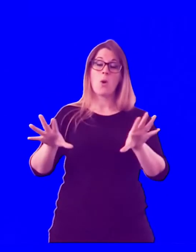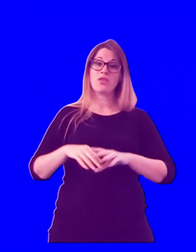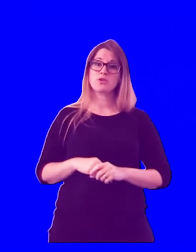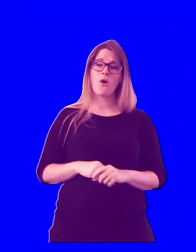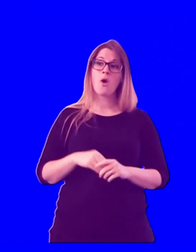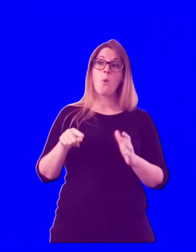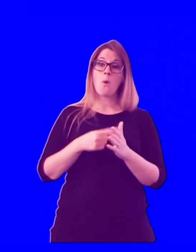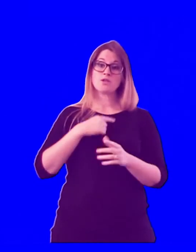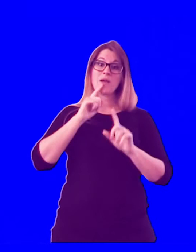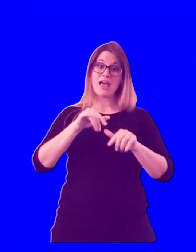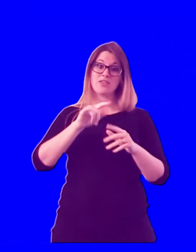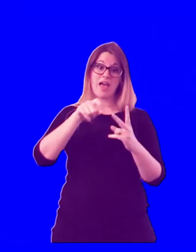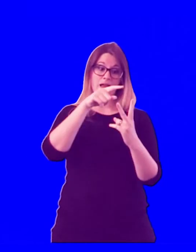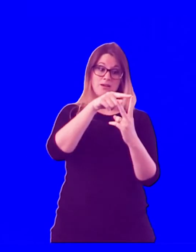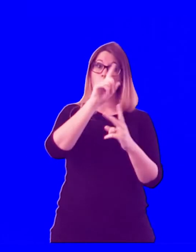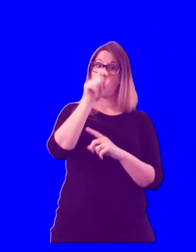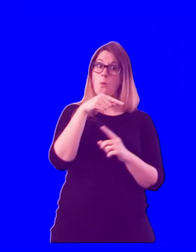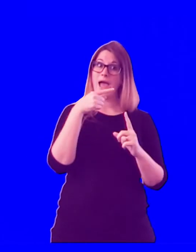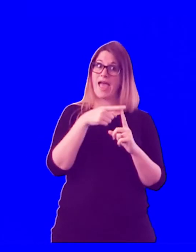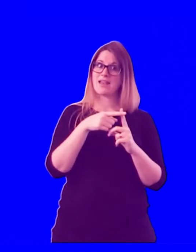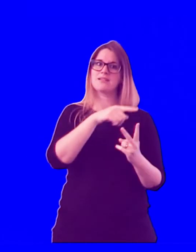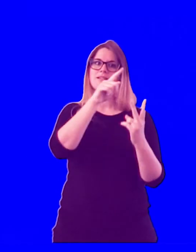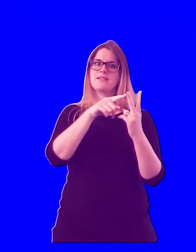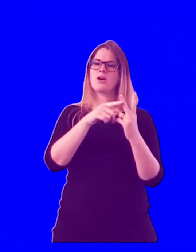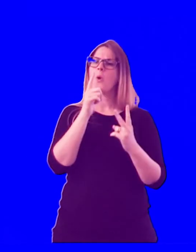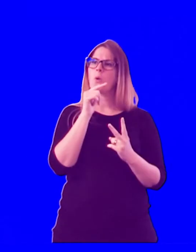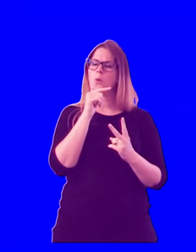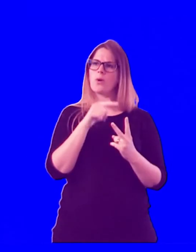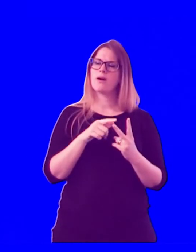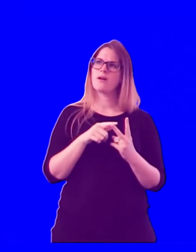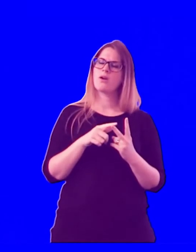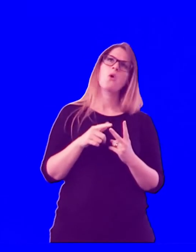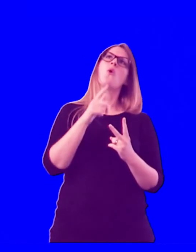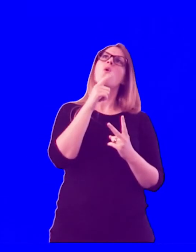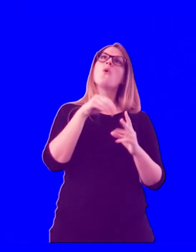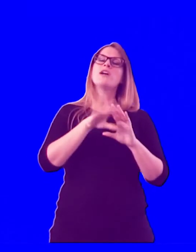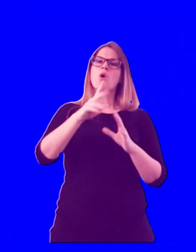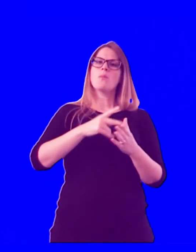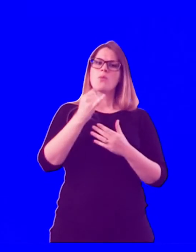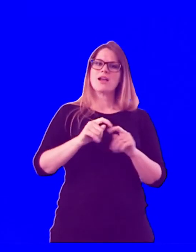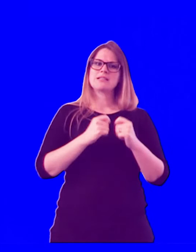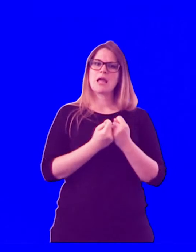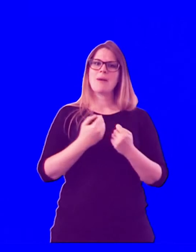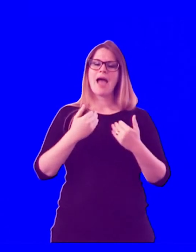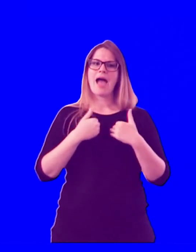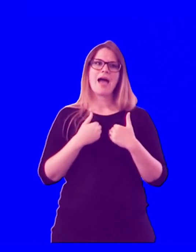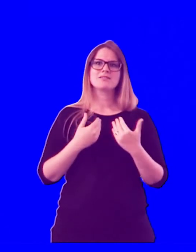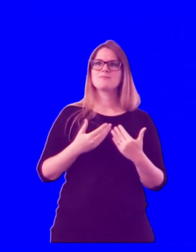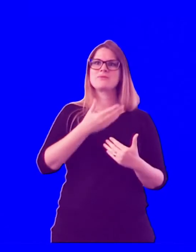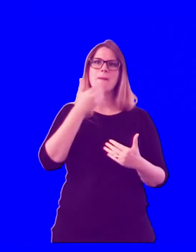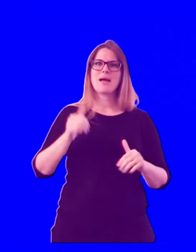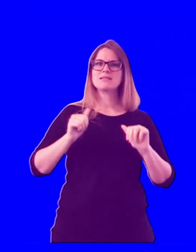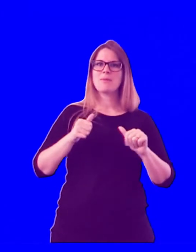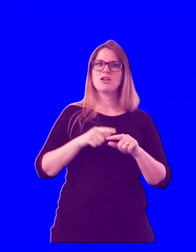once we answer the question of when, then we look at the question of who. And who in the project team has the best ability